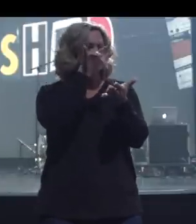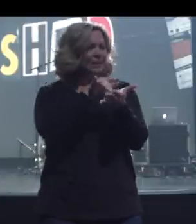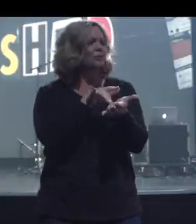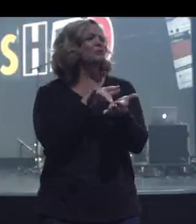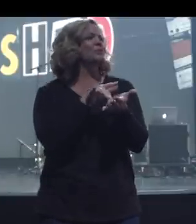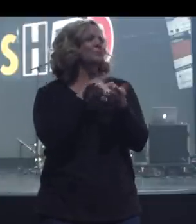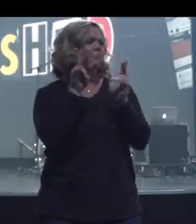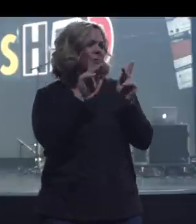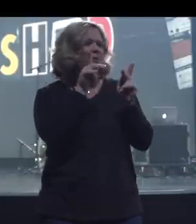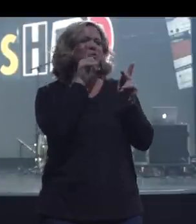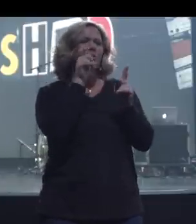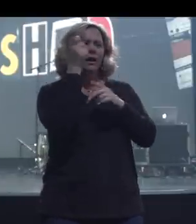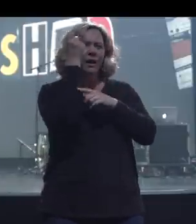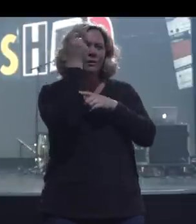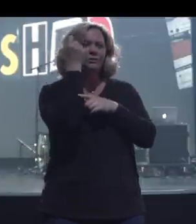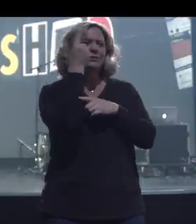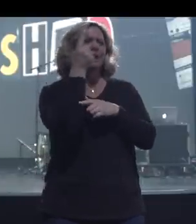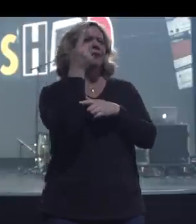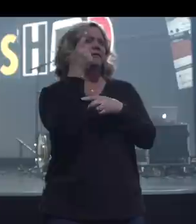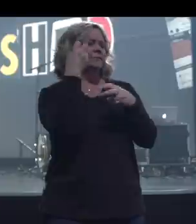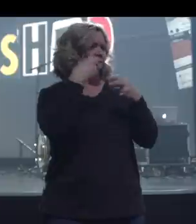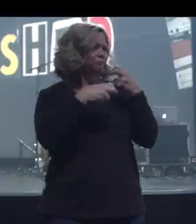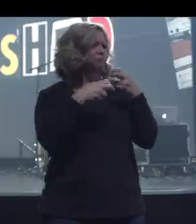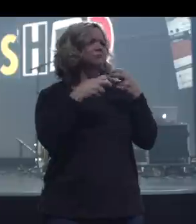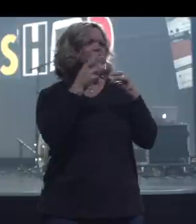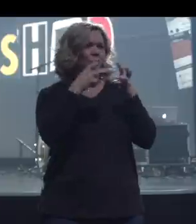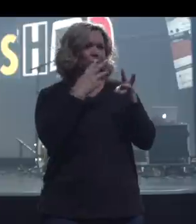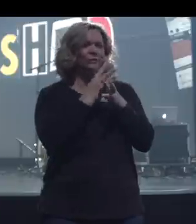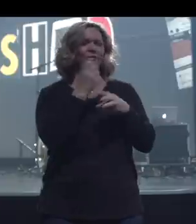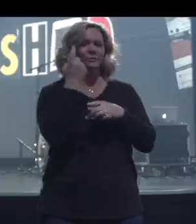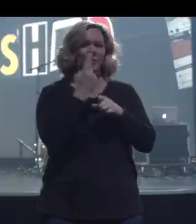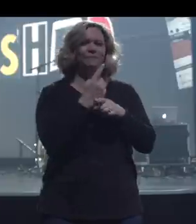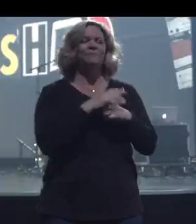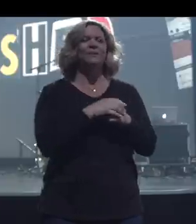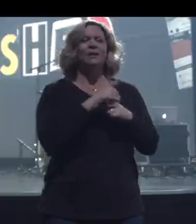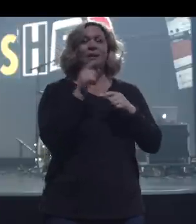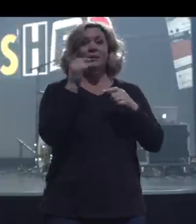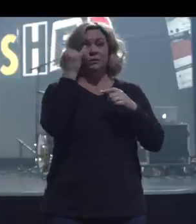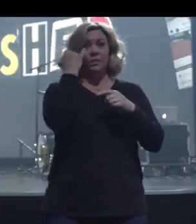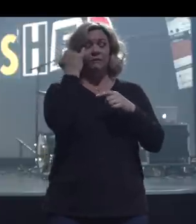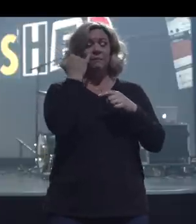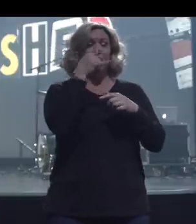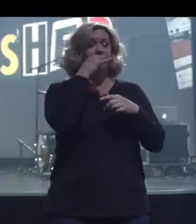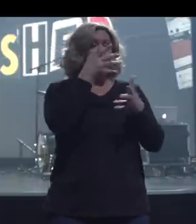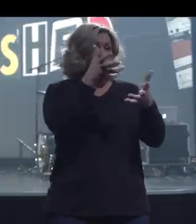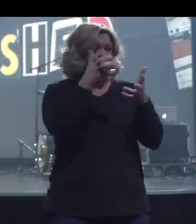withstand the rigors of this world. When they wanted something, and whether in the store or shopping online,